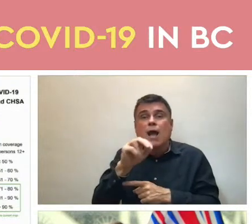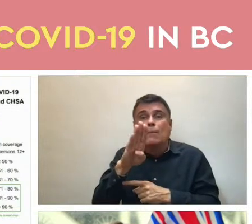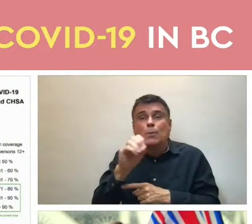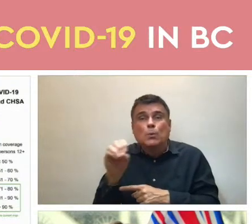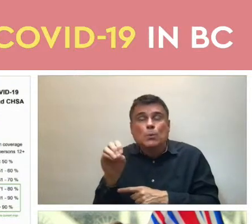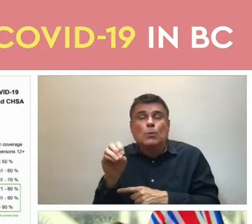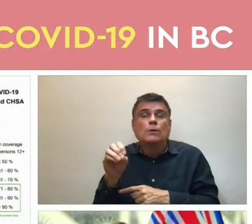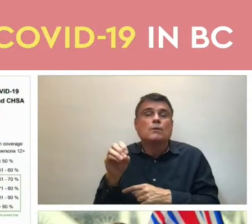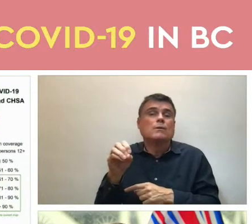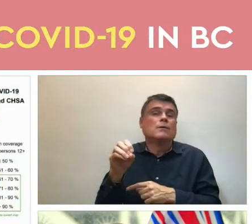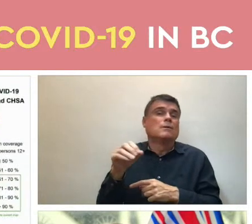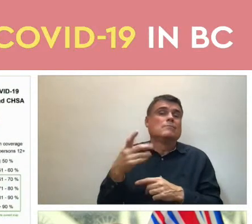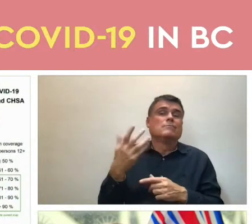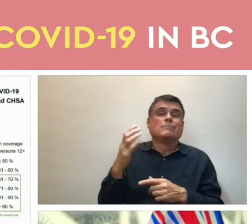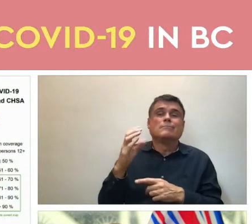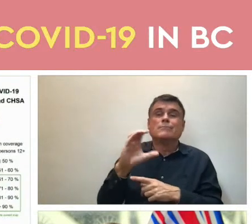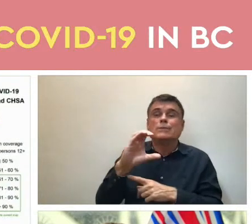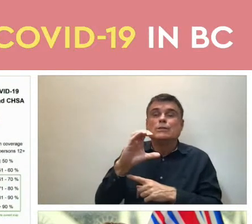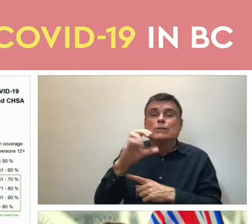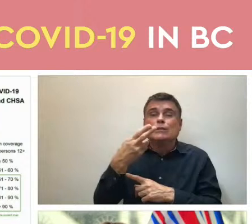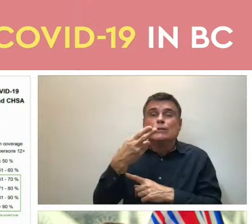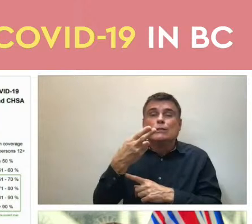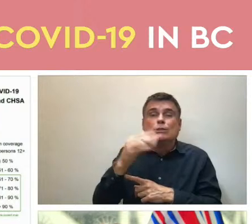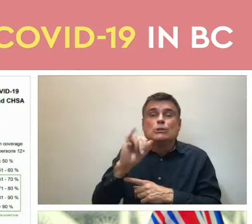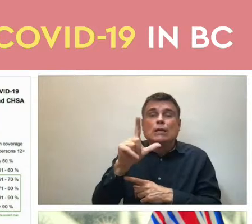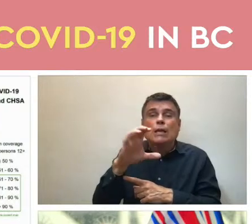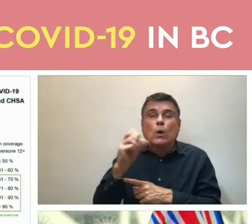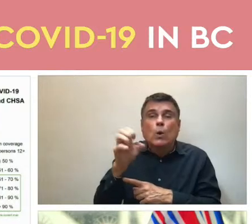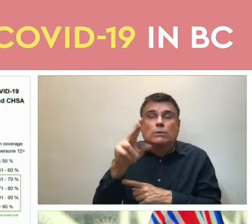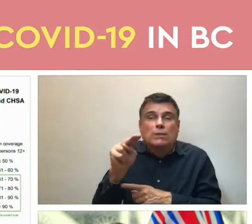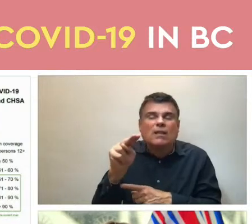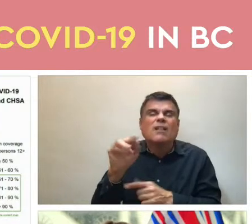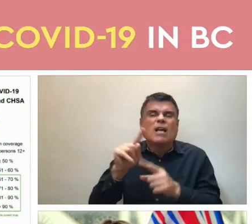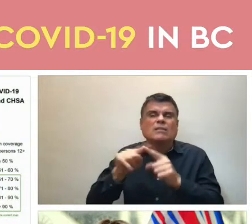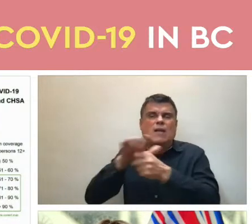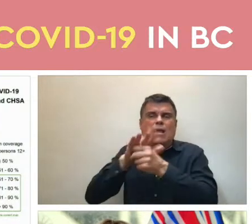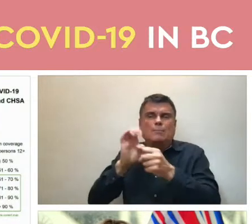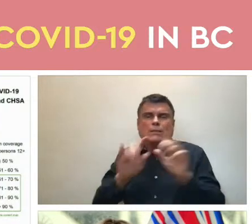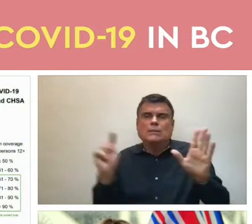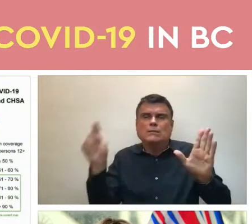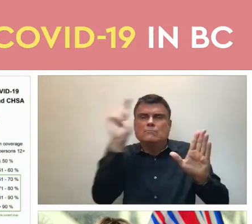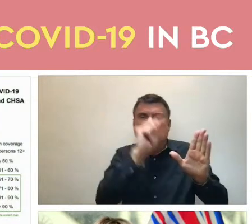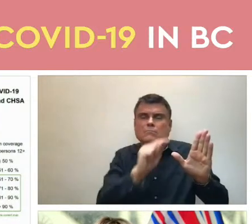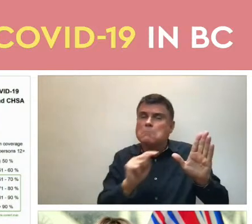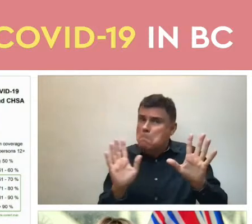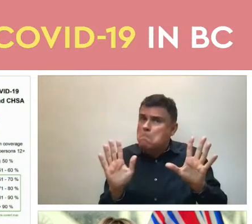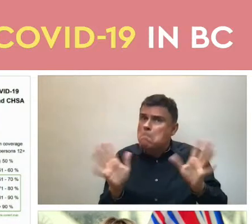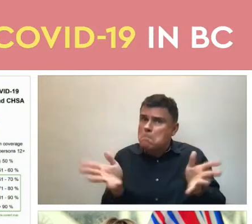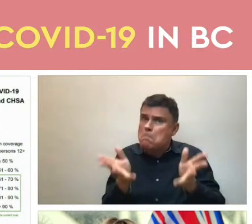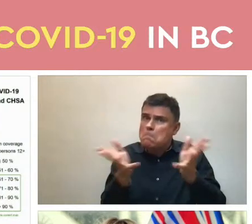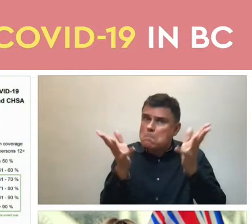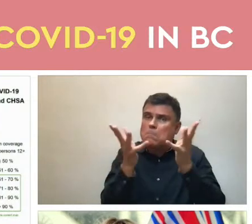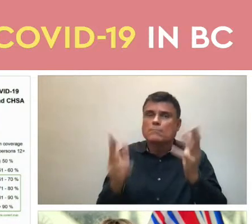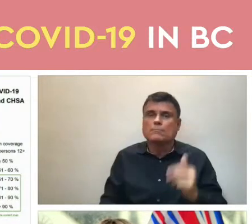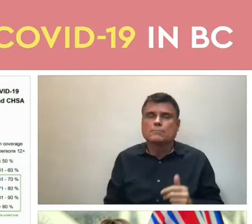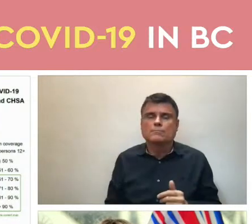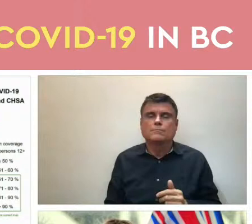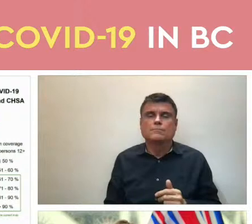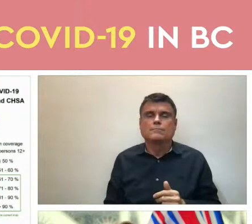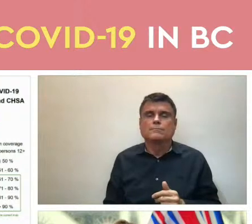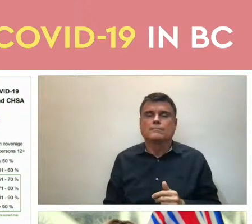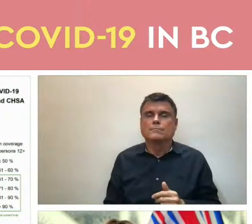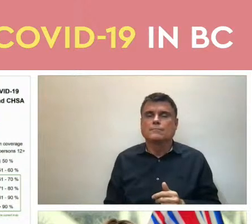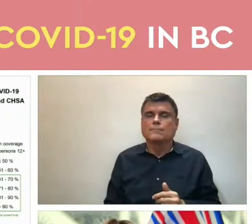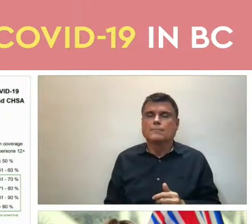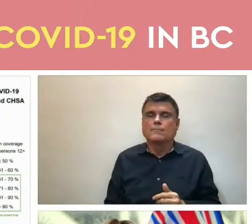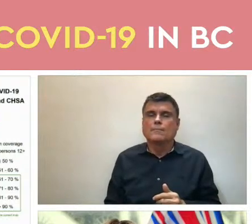made in protection in those communities. If we look at second dose, again, it reflects that we now are above 60%